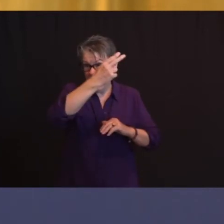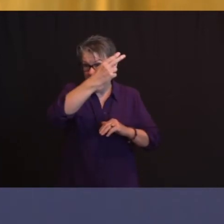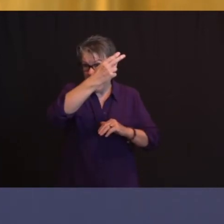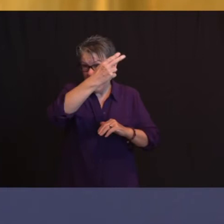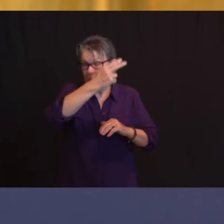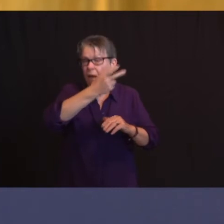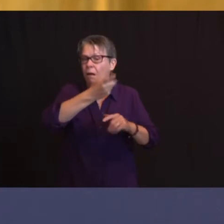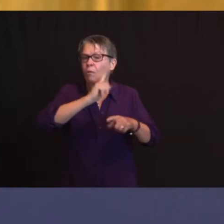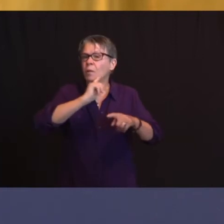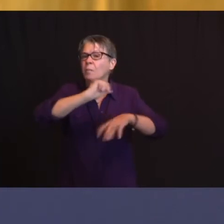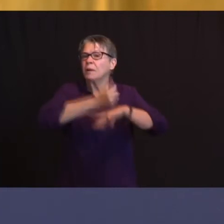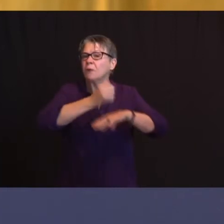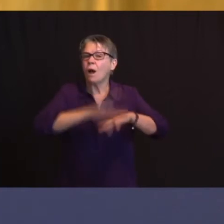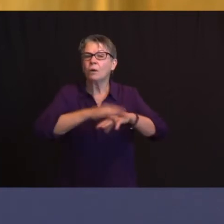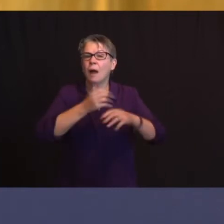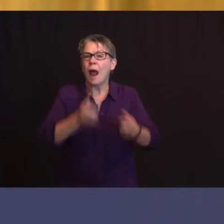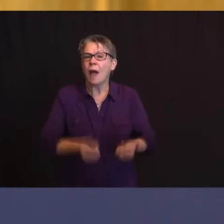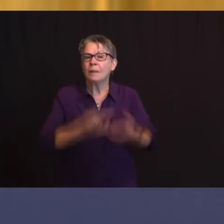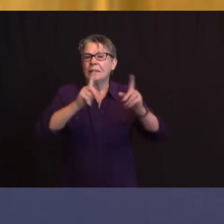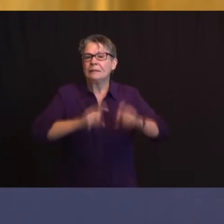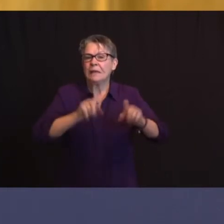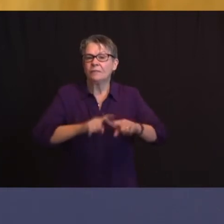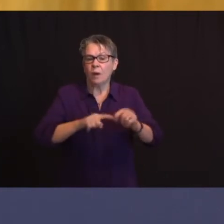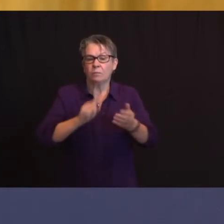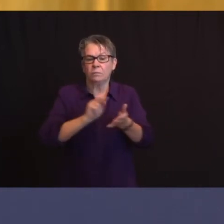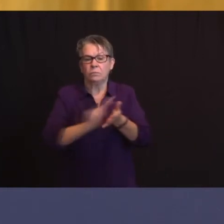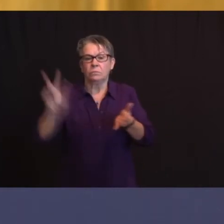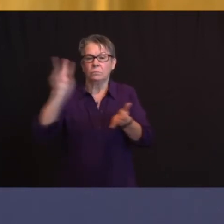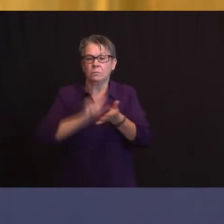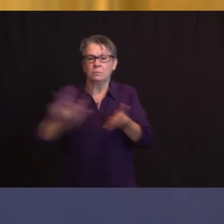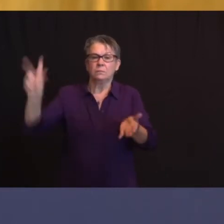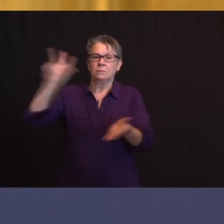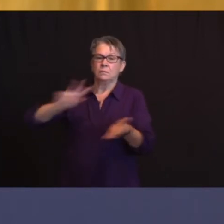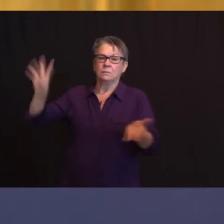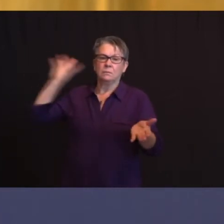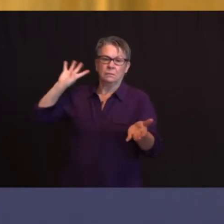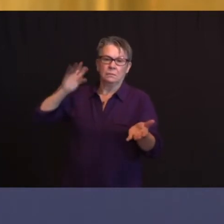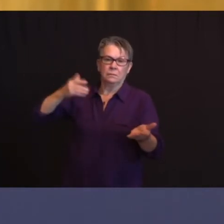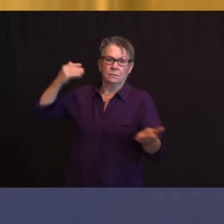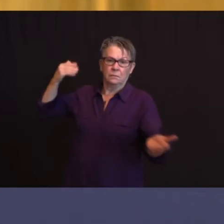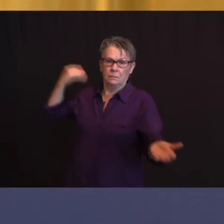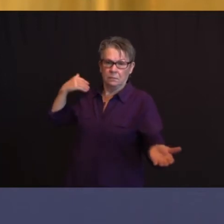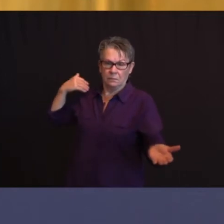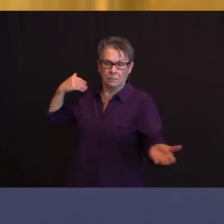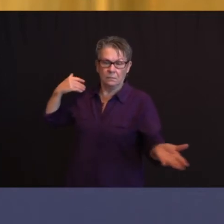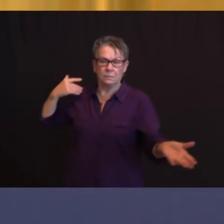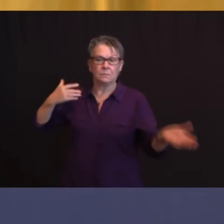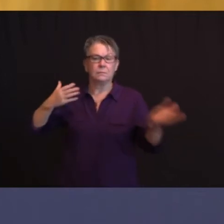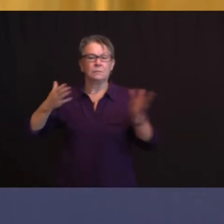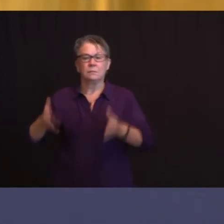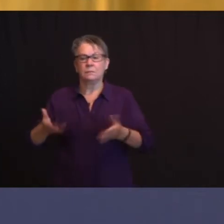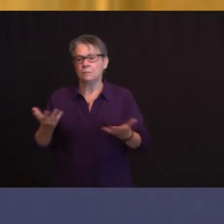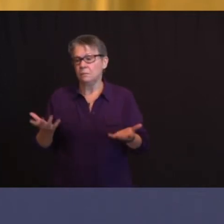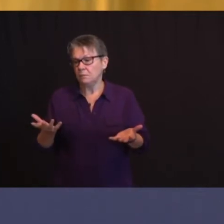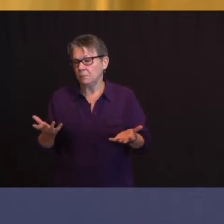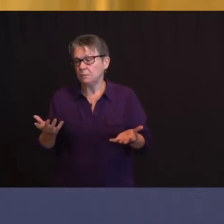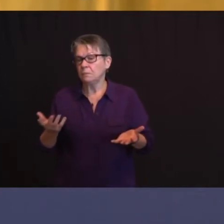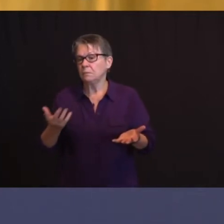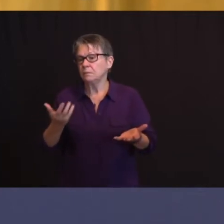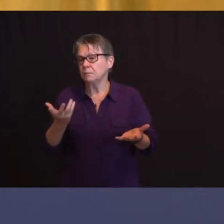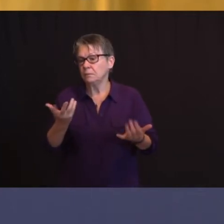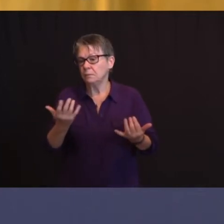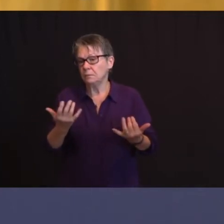cases. Okay, so this is the first one is one that we get asked a lot. Spot positivity exploded. Rate